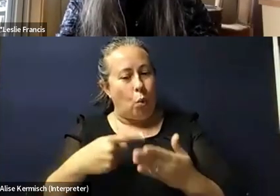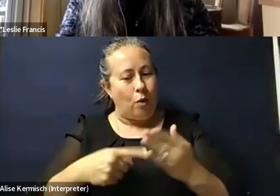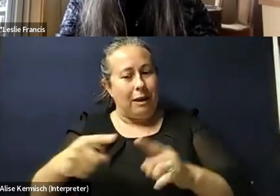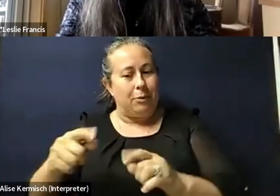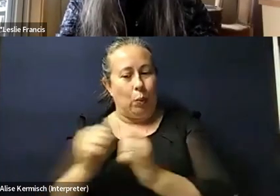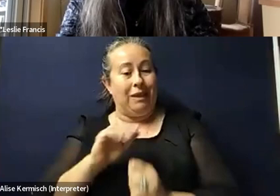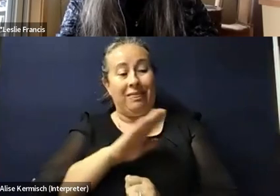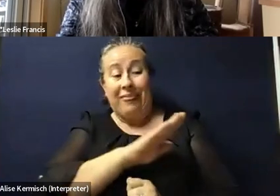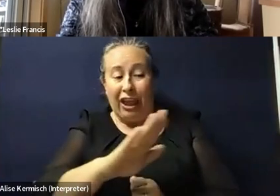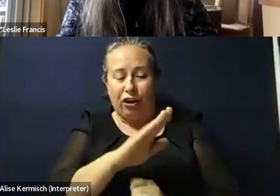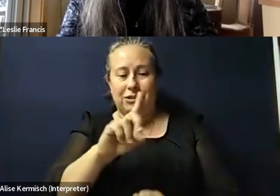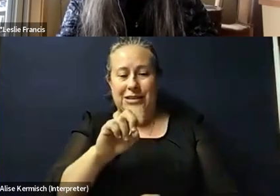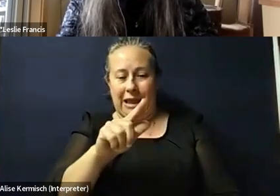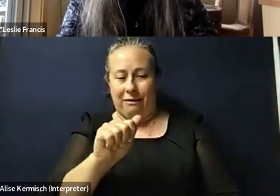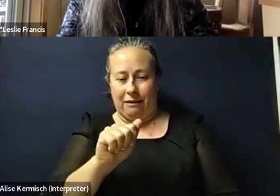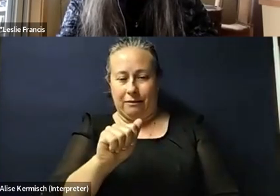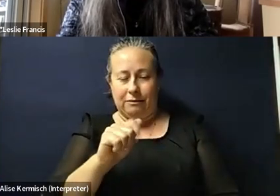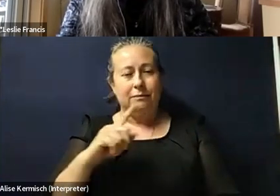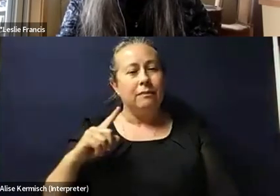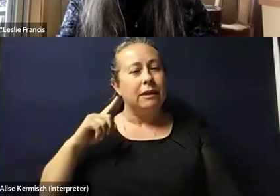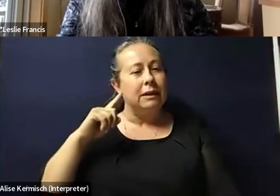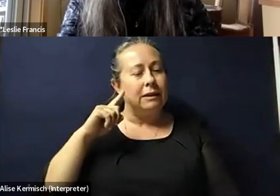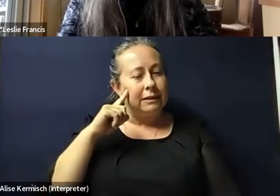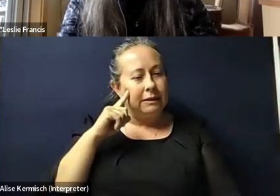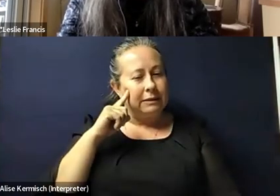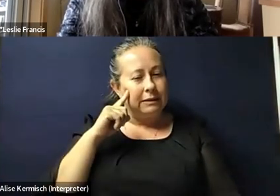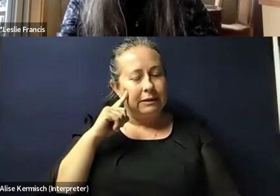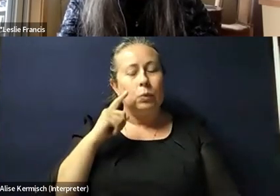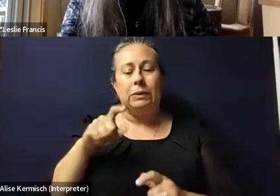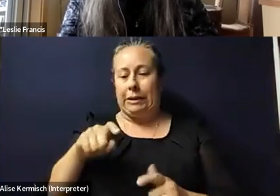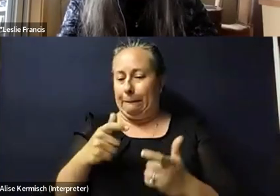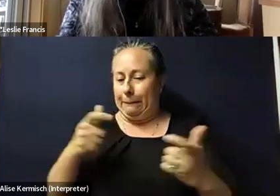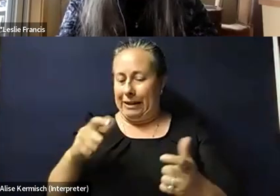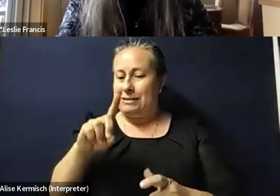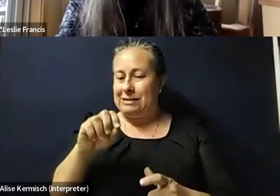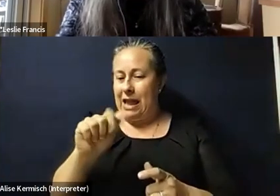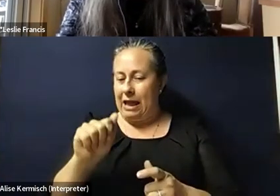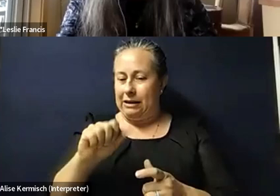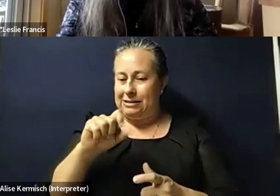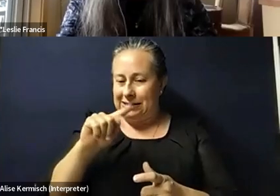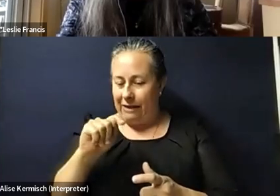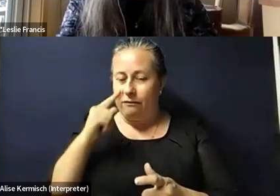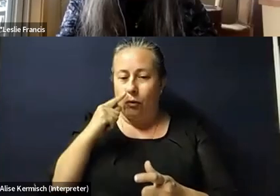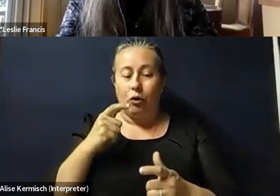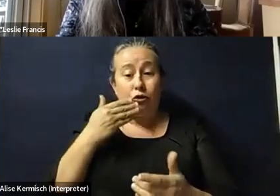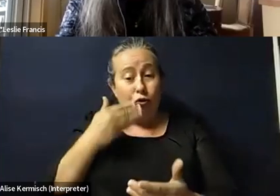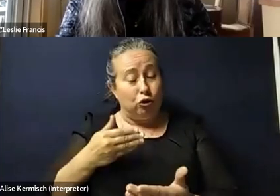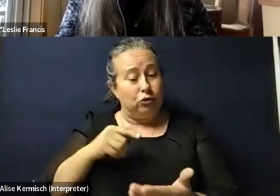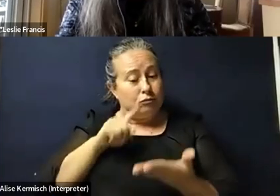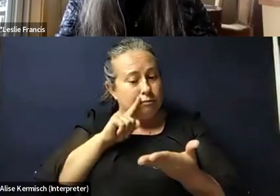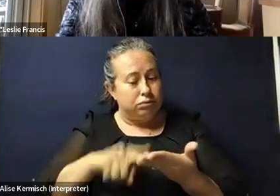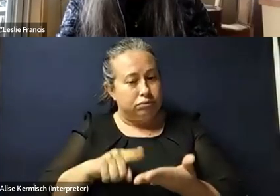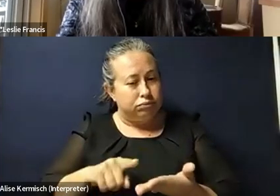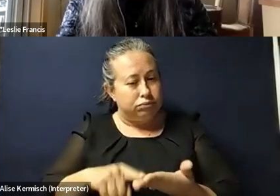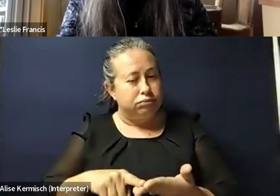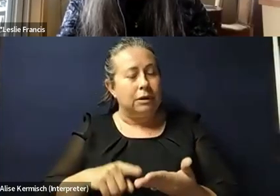think it's important. We obviously need big data sets in order to do good research. And I'm thinking about even precision medicine research, which